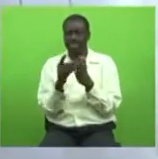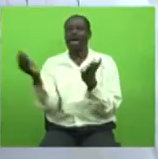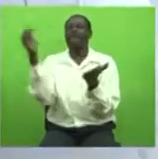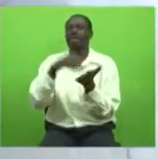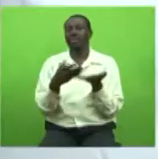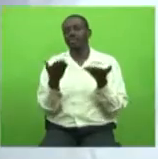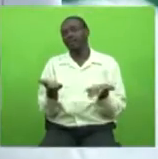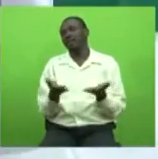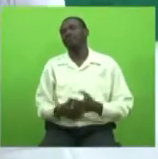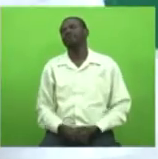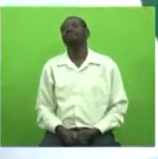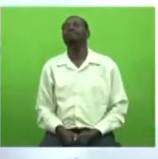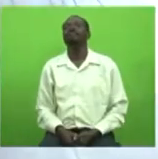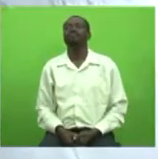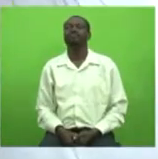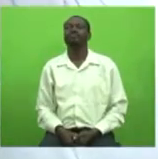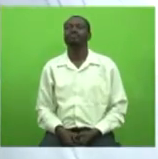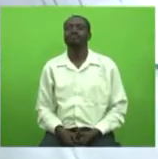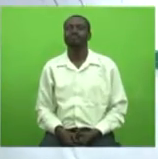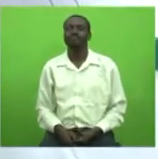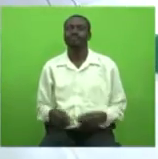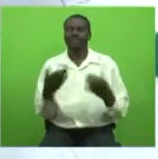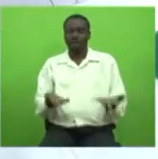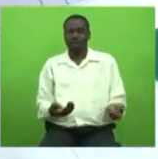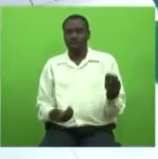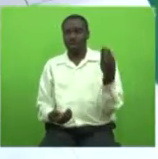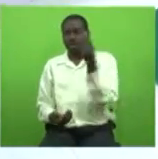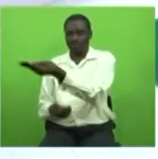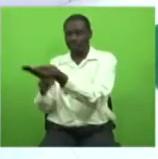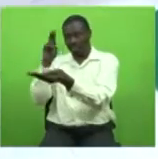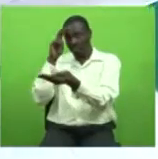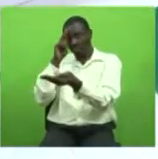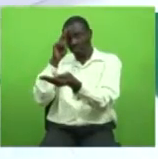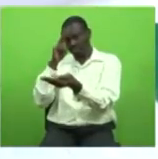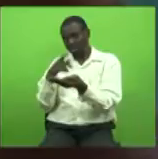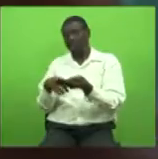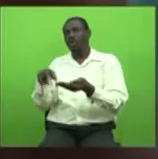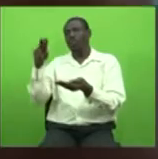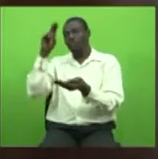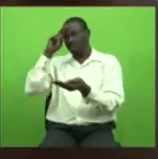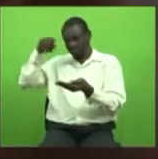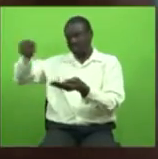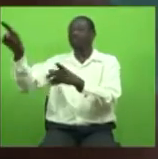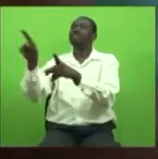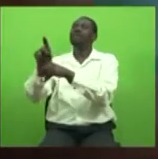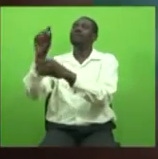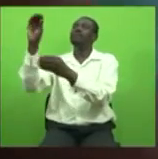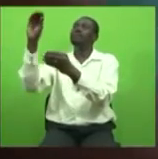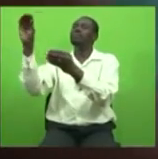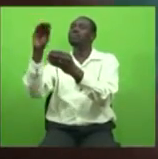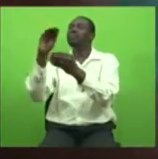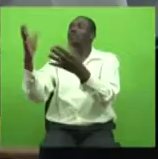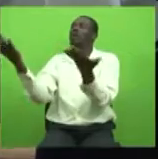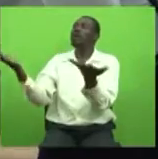Then you give it to a police officer who fills the name, the designation, the signature, and the identity number.